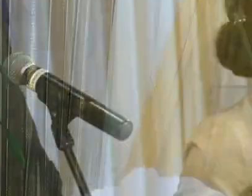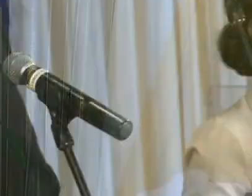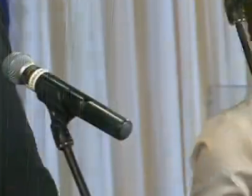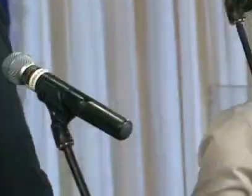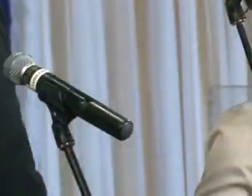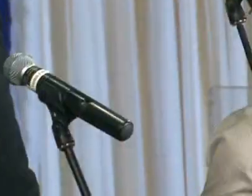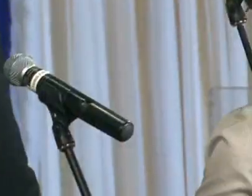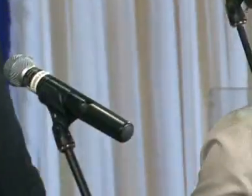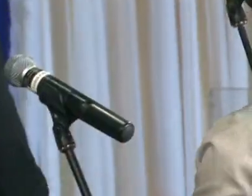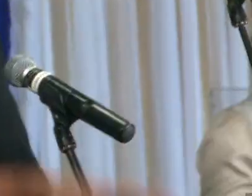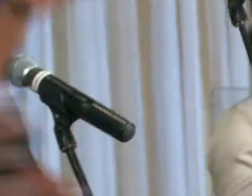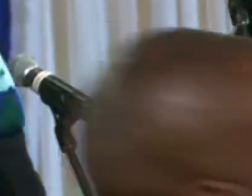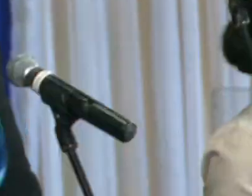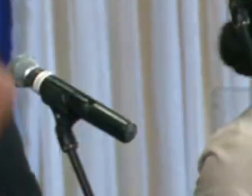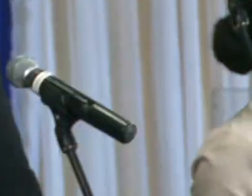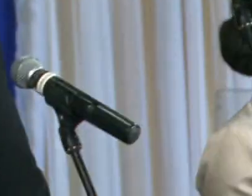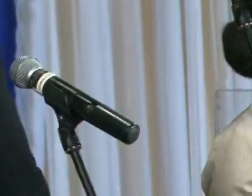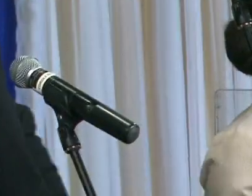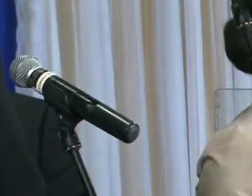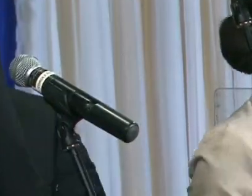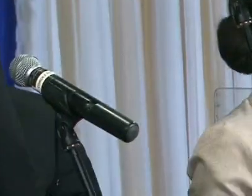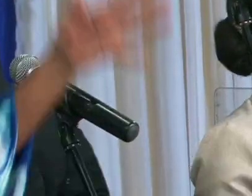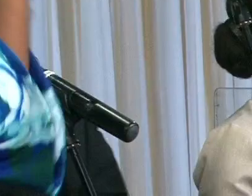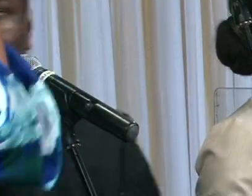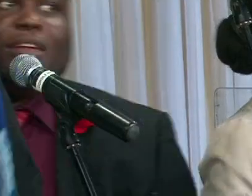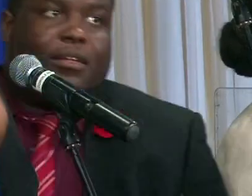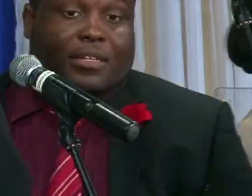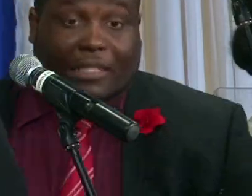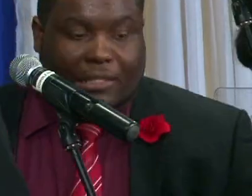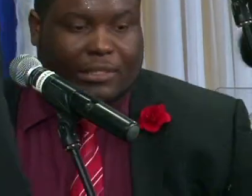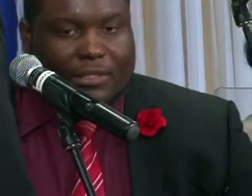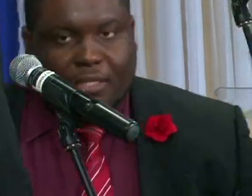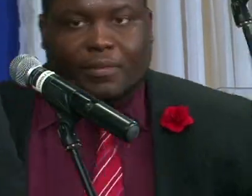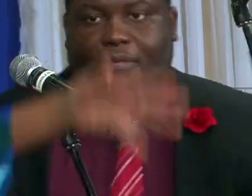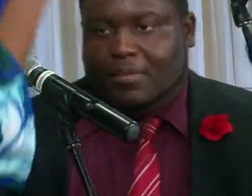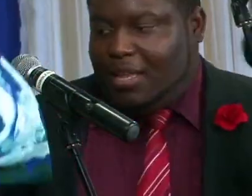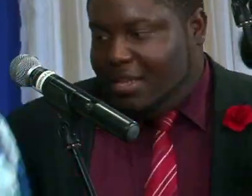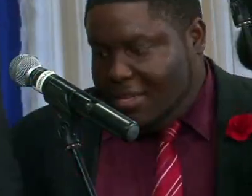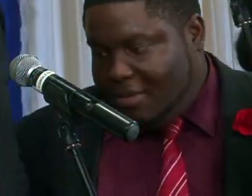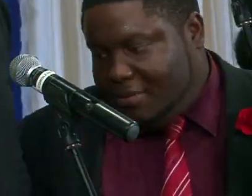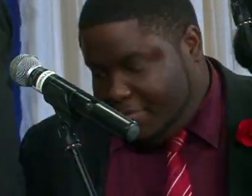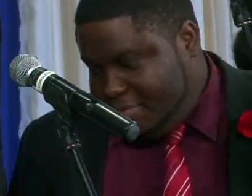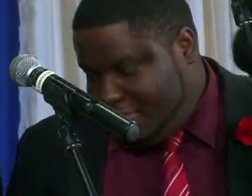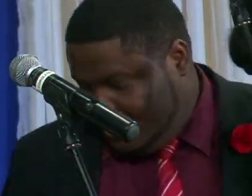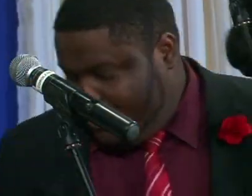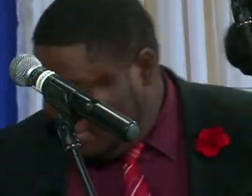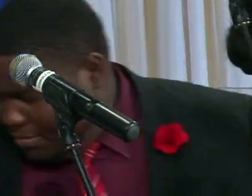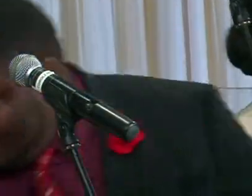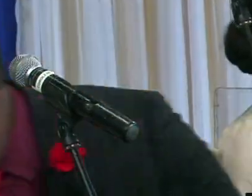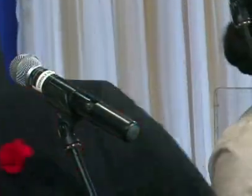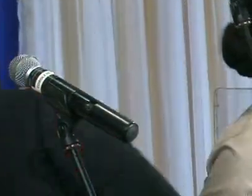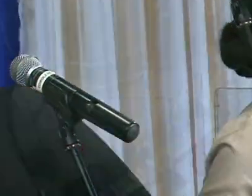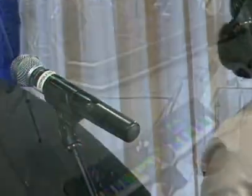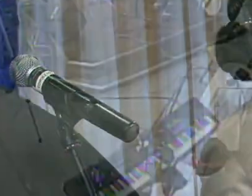Keeping me alive, keeping me alive. He is all over me, and He's keeping